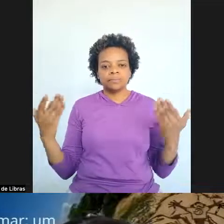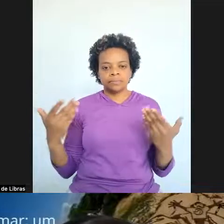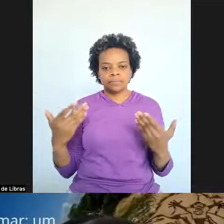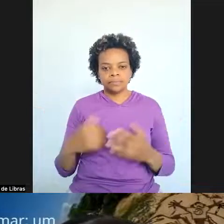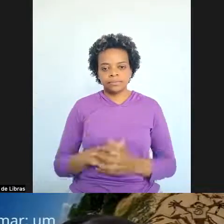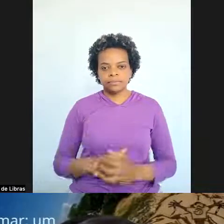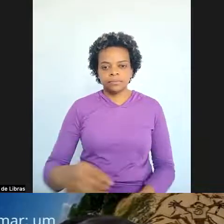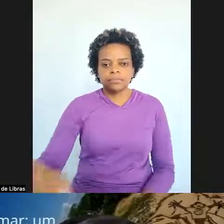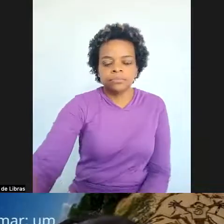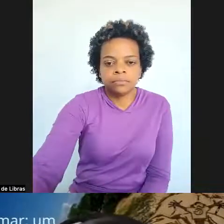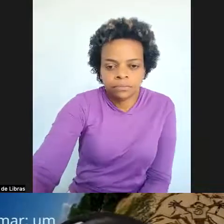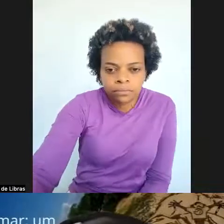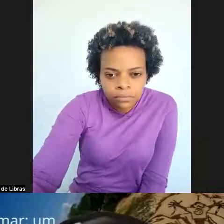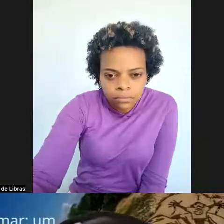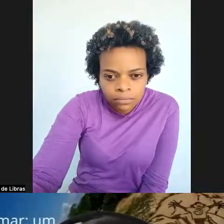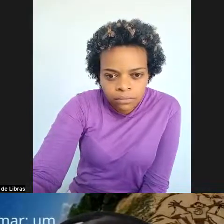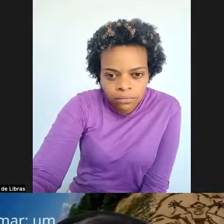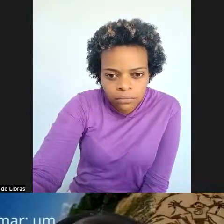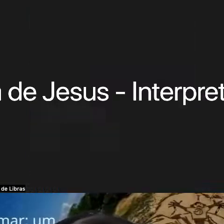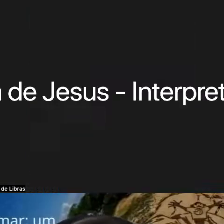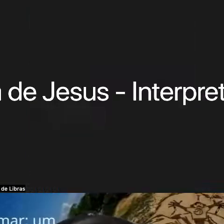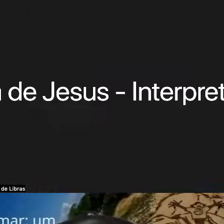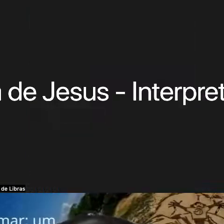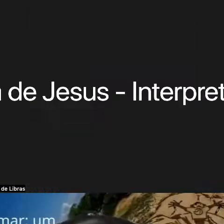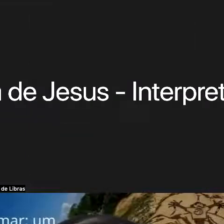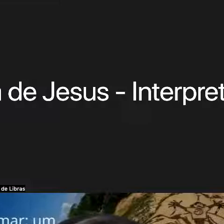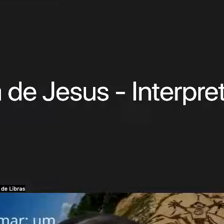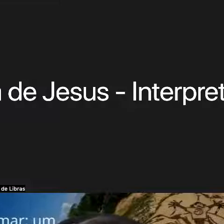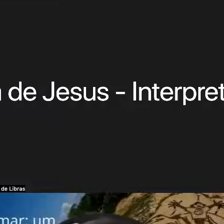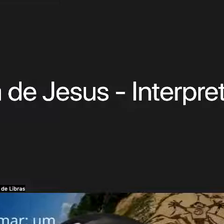Now, I'll invite to talk about the knowledge access, Flávio Lima.